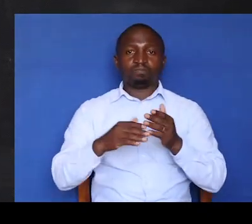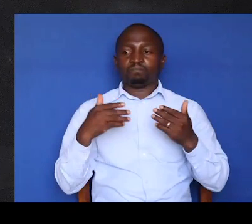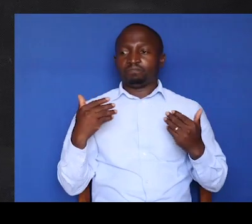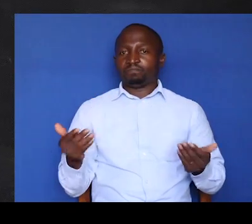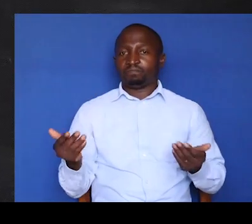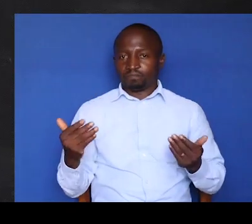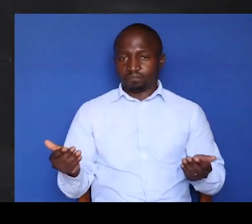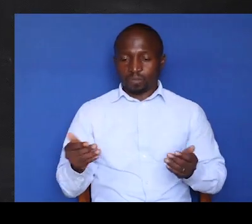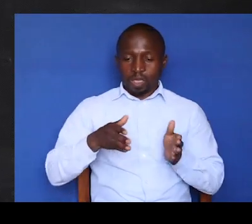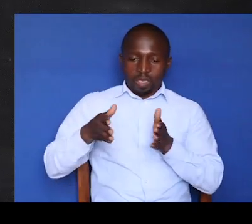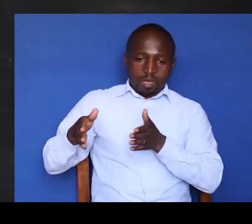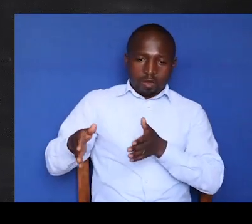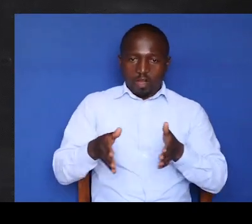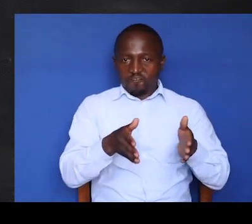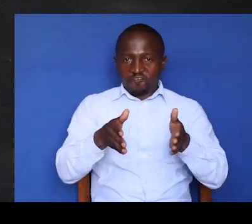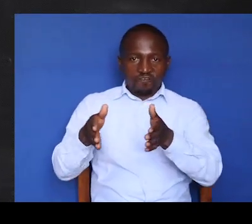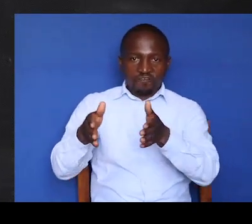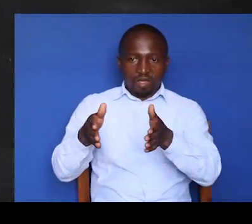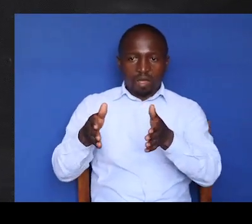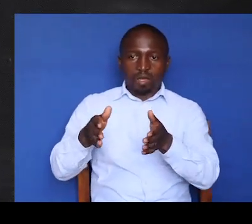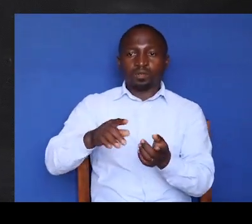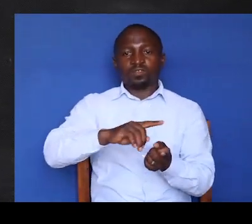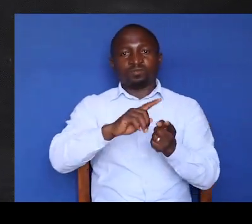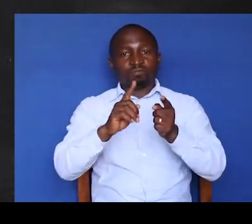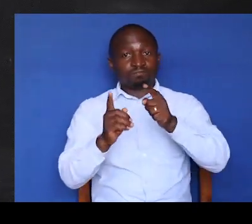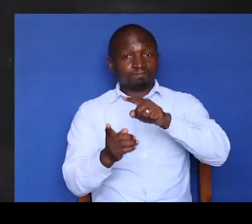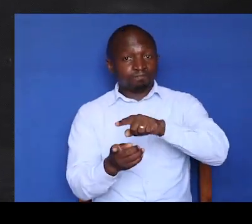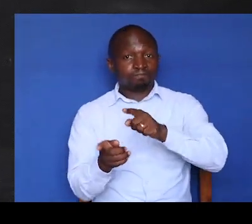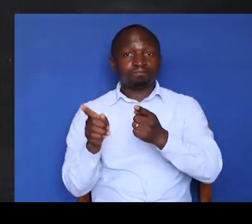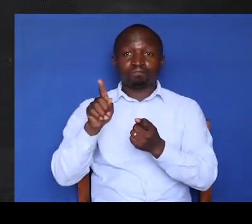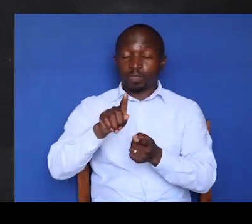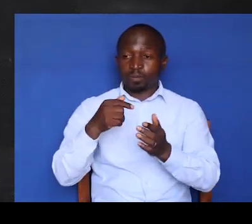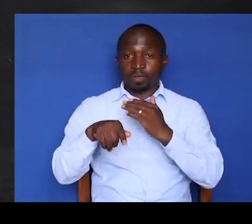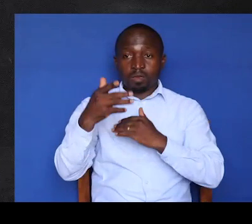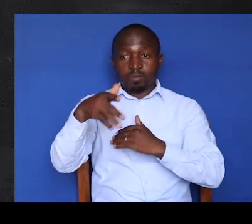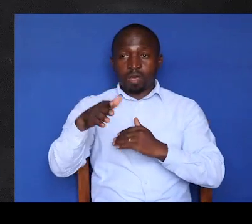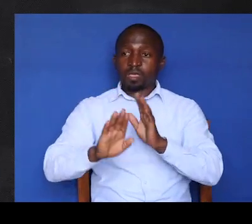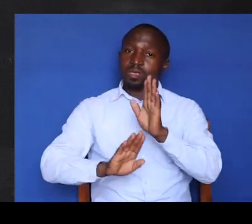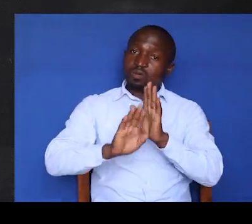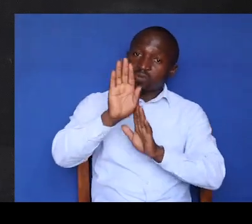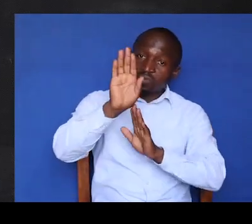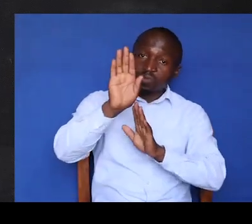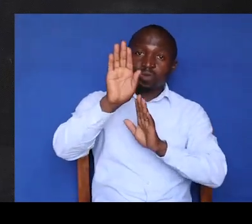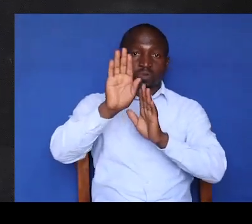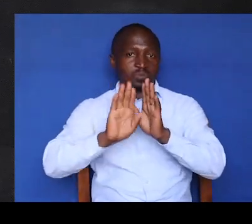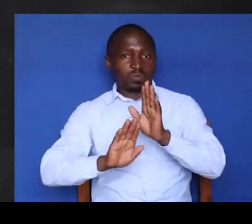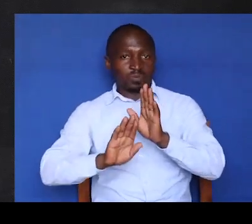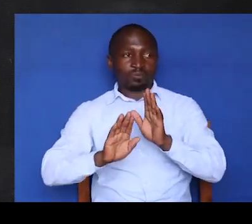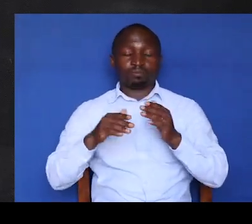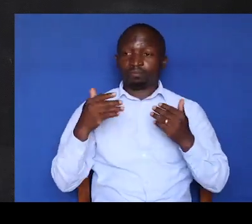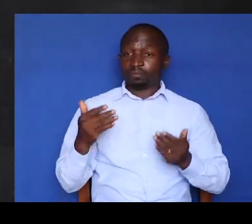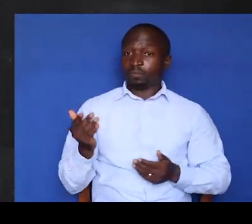So rivers used to undergo this fluvial phenomena of water volume fluctuation.